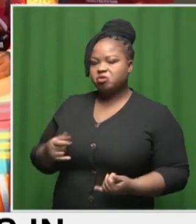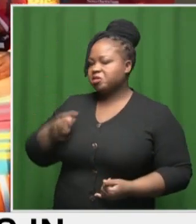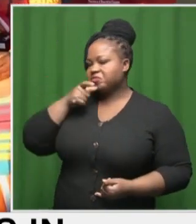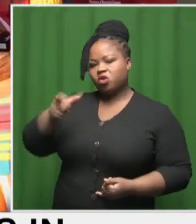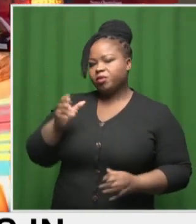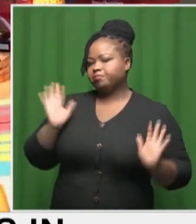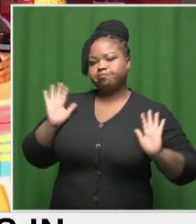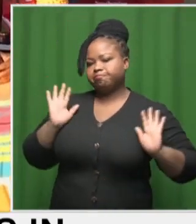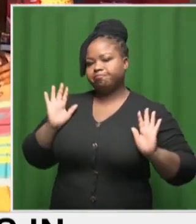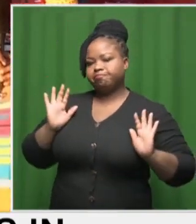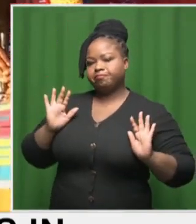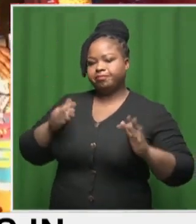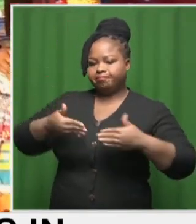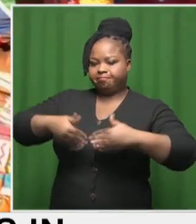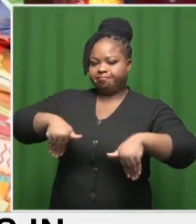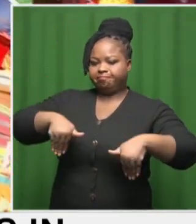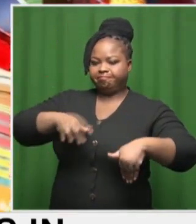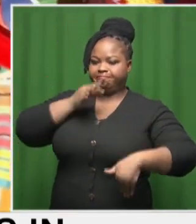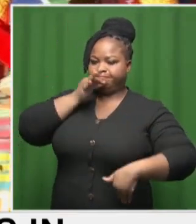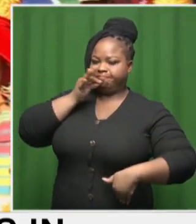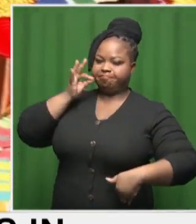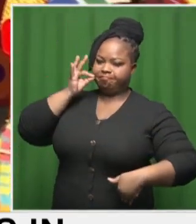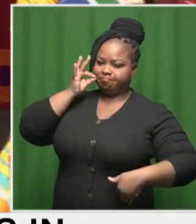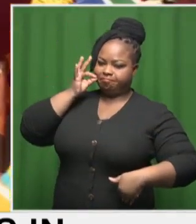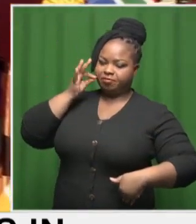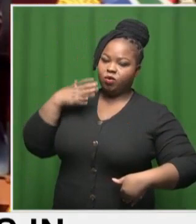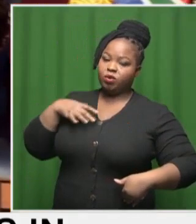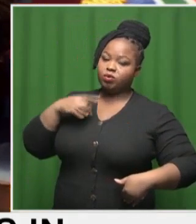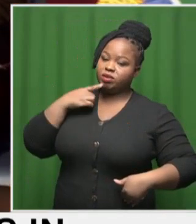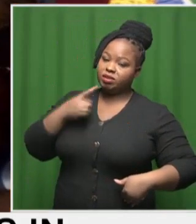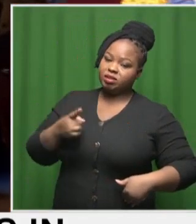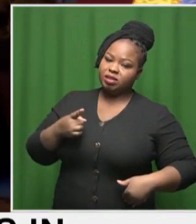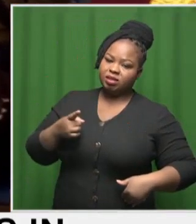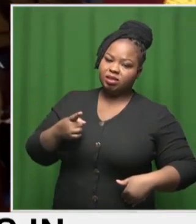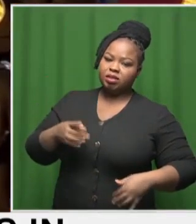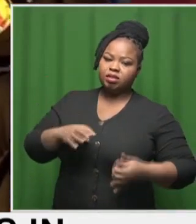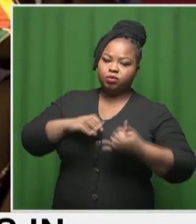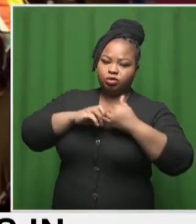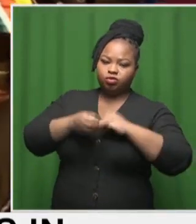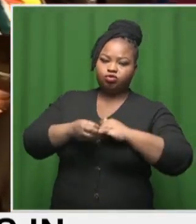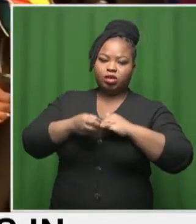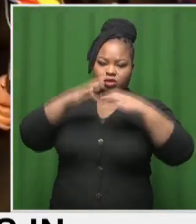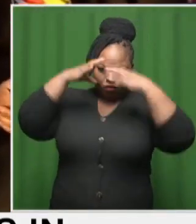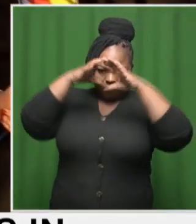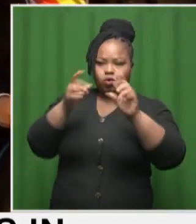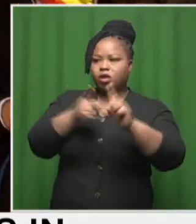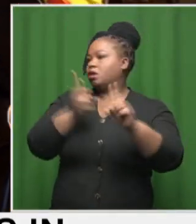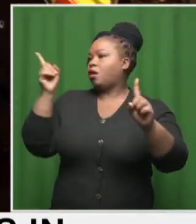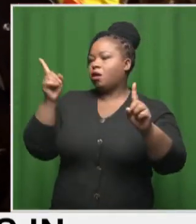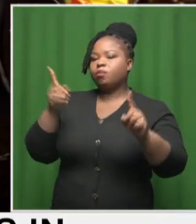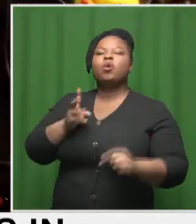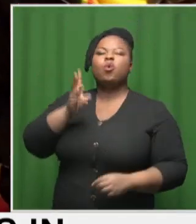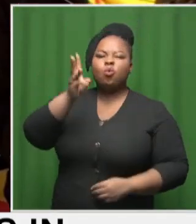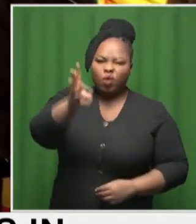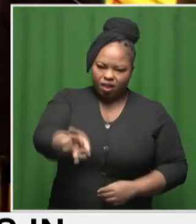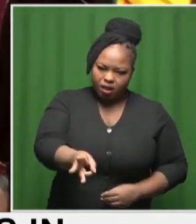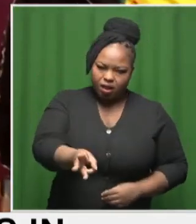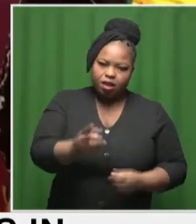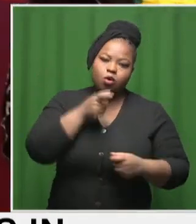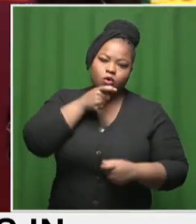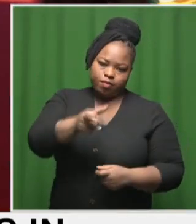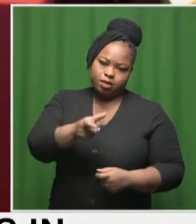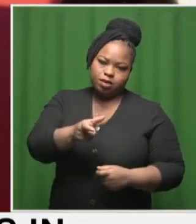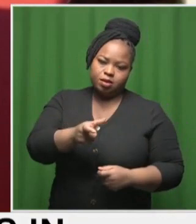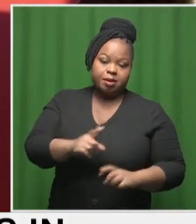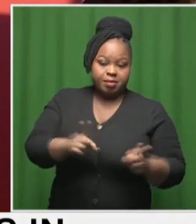say anything. I am just going to say they are trying to shift the focus. We will make a statement at the end of the day, but